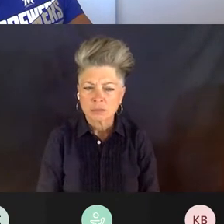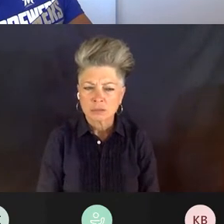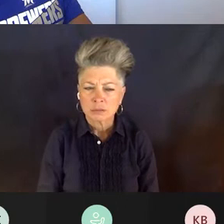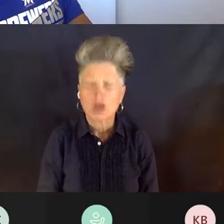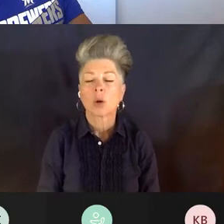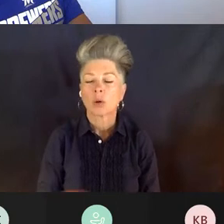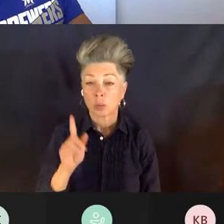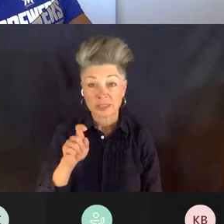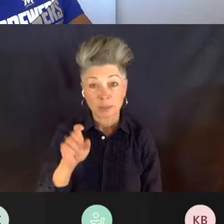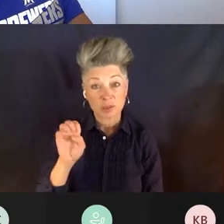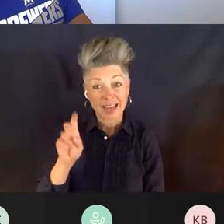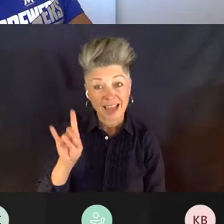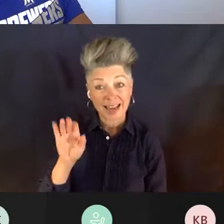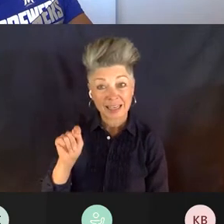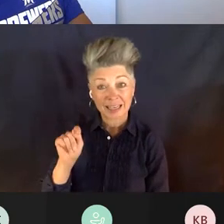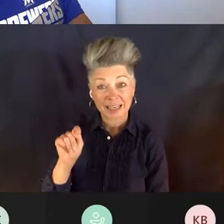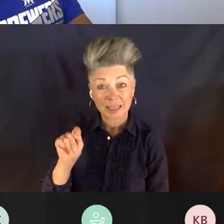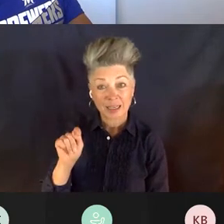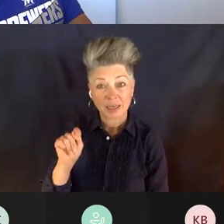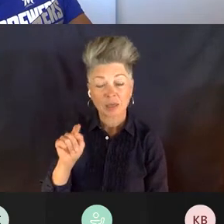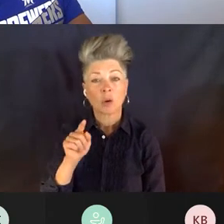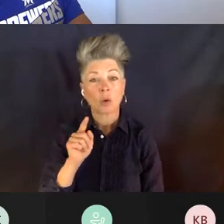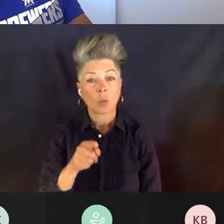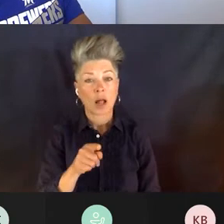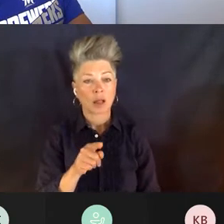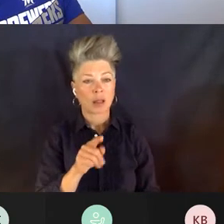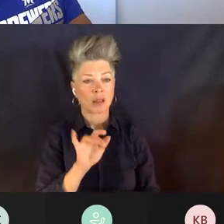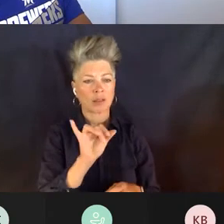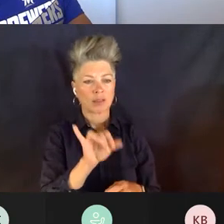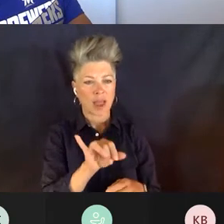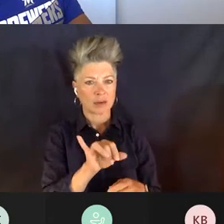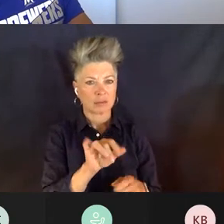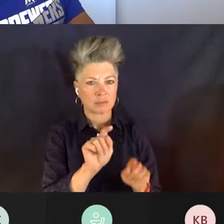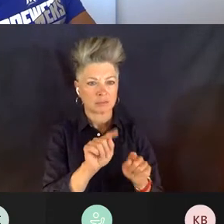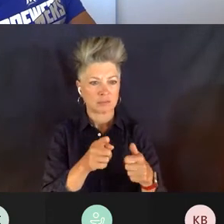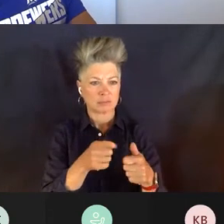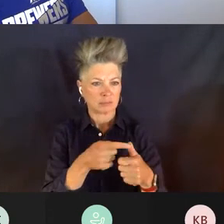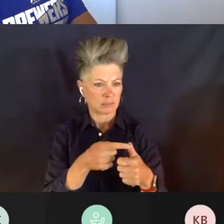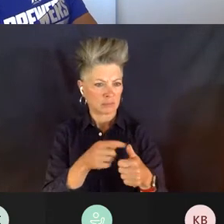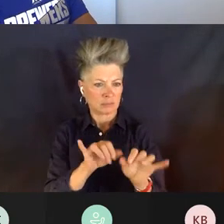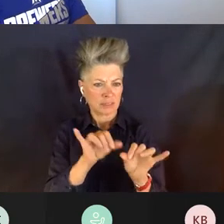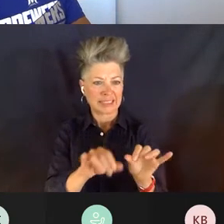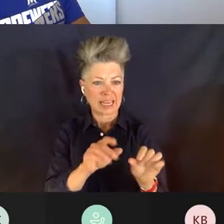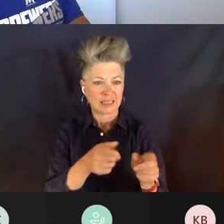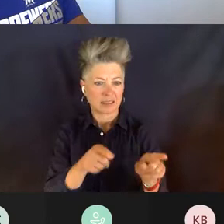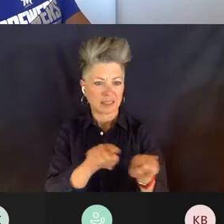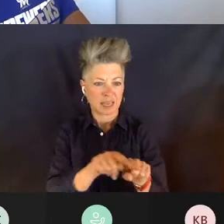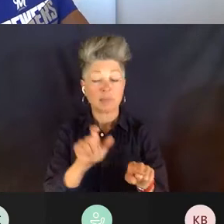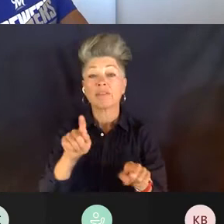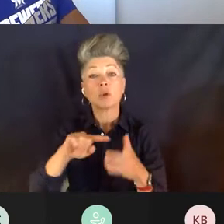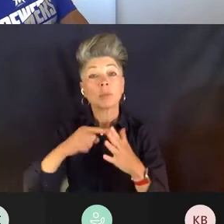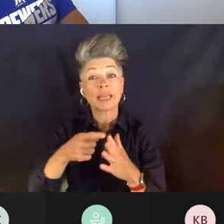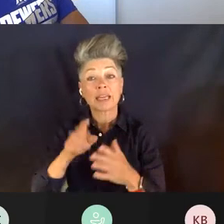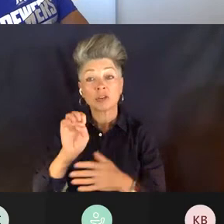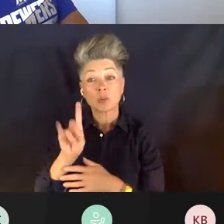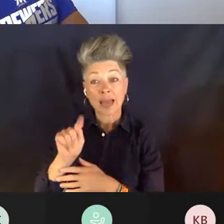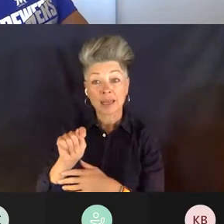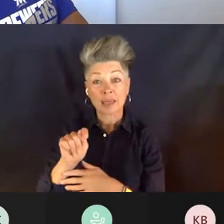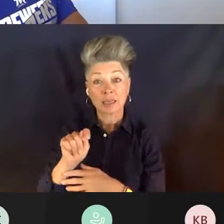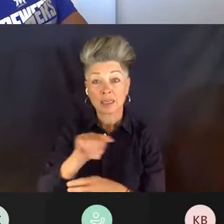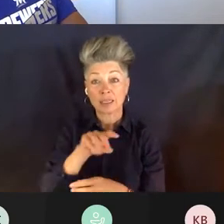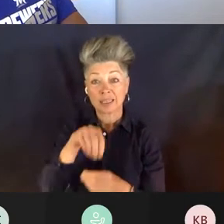Well, the grouping exercise, I'd prefer if that stays the same. If you begin to edit in one group, I hope that you stay